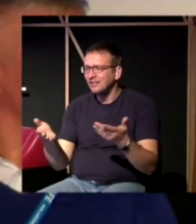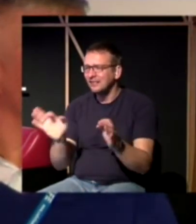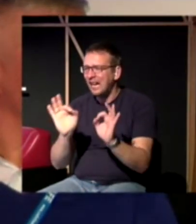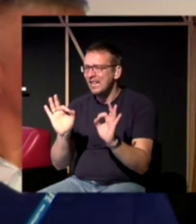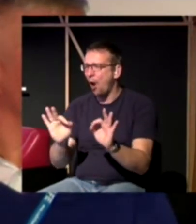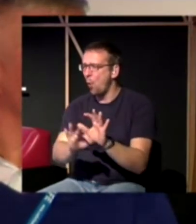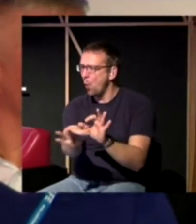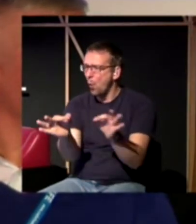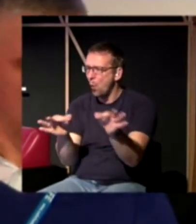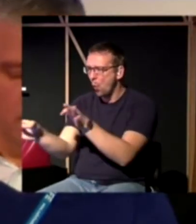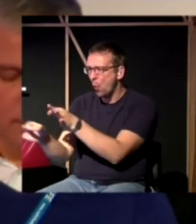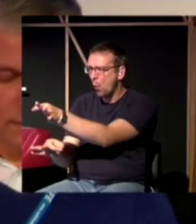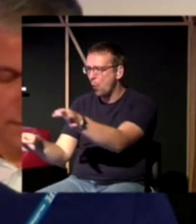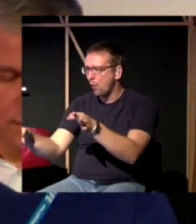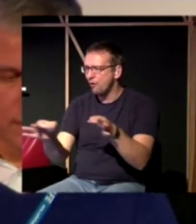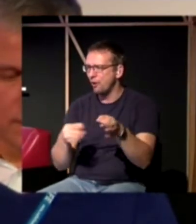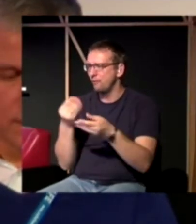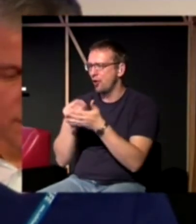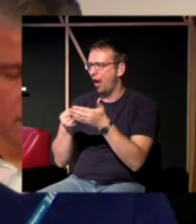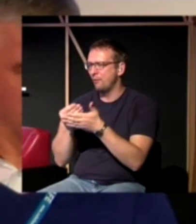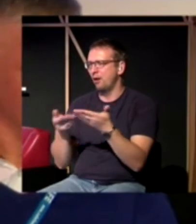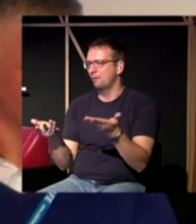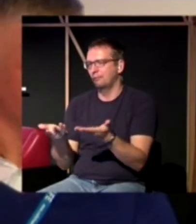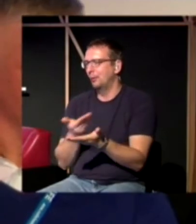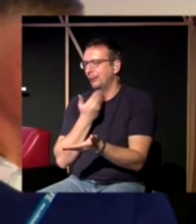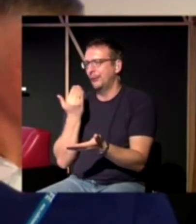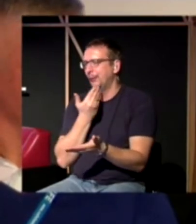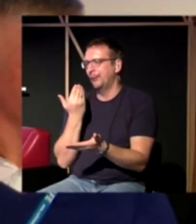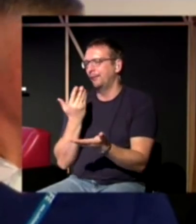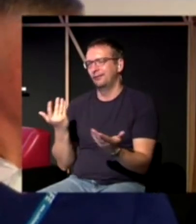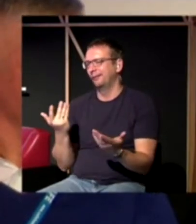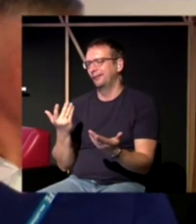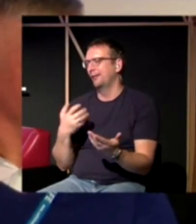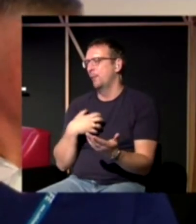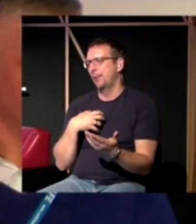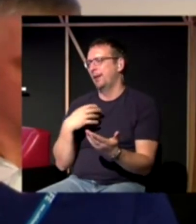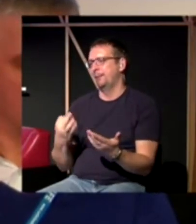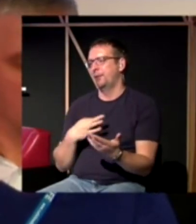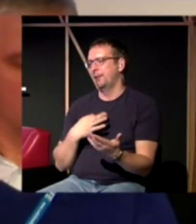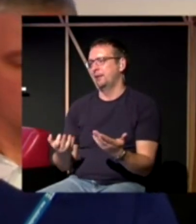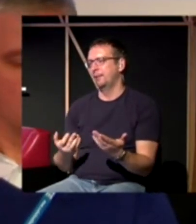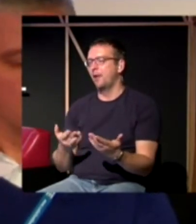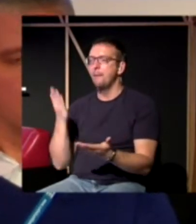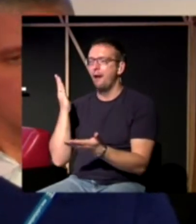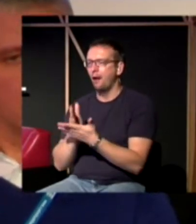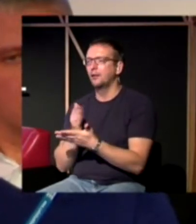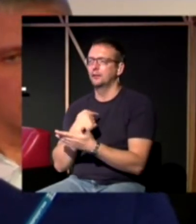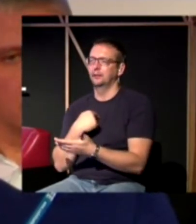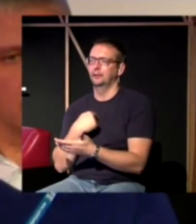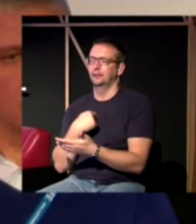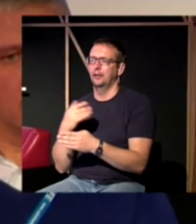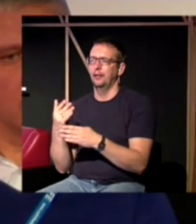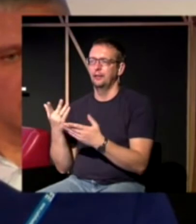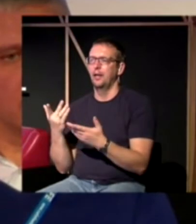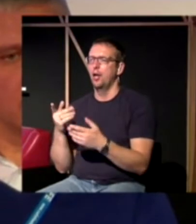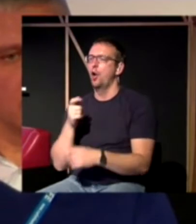commentary. He thought it was great because he didn't need to be told what was happening on the pitch. I was really frustrated because I